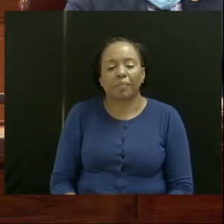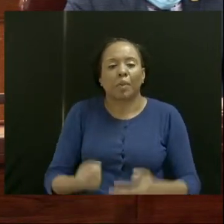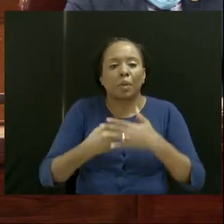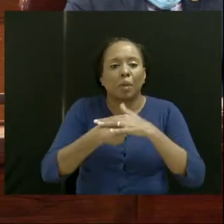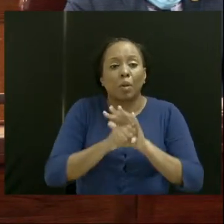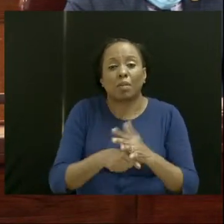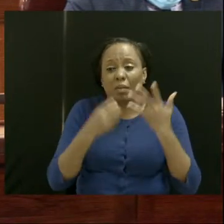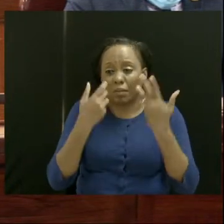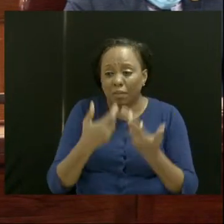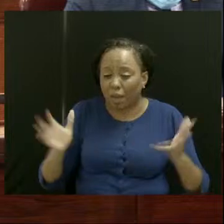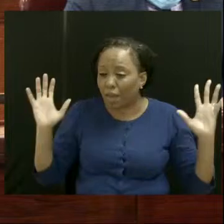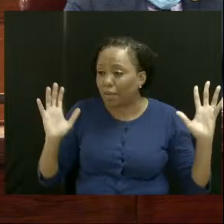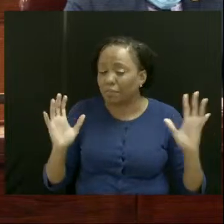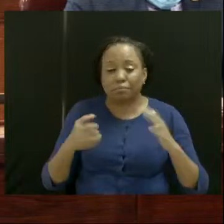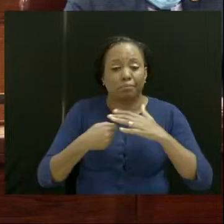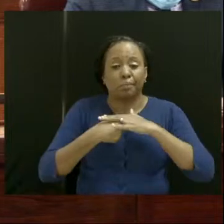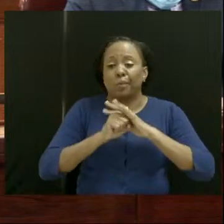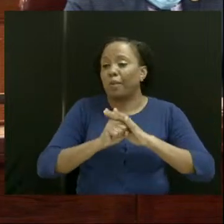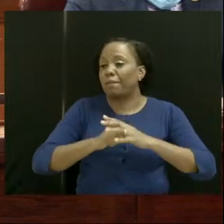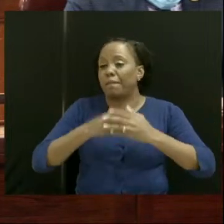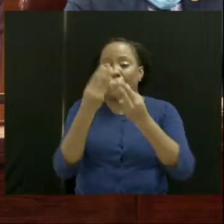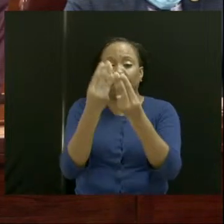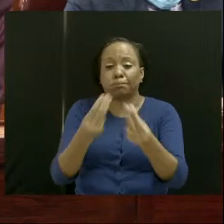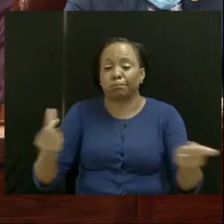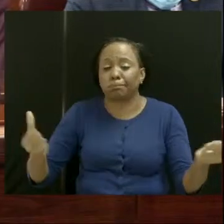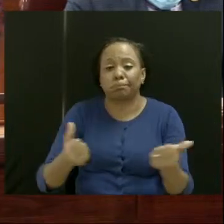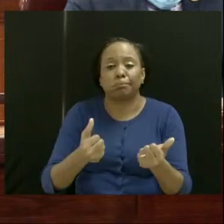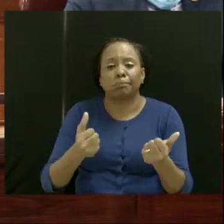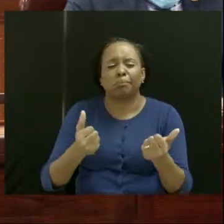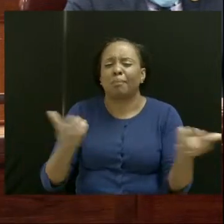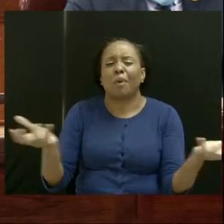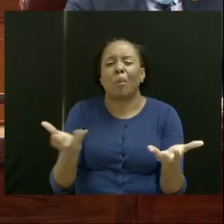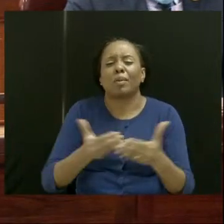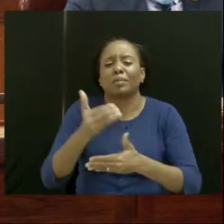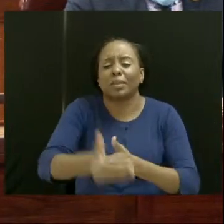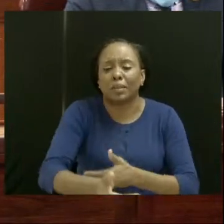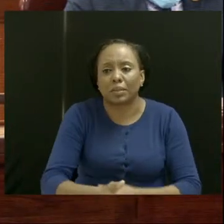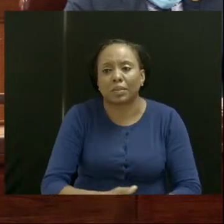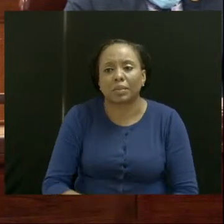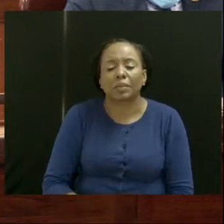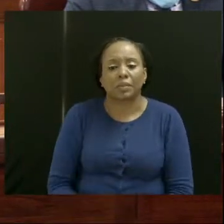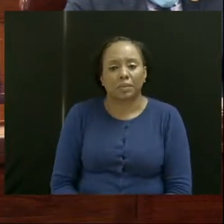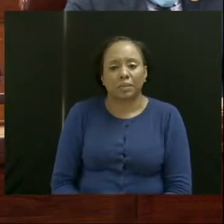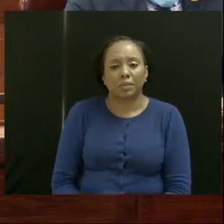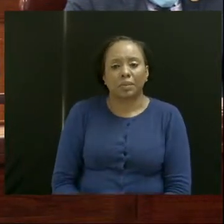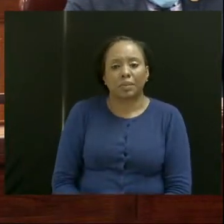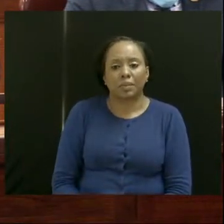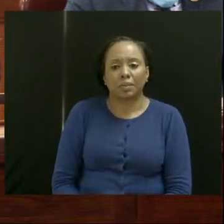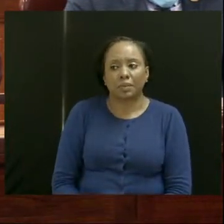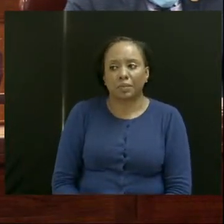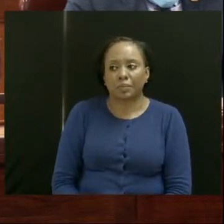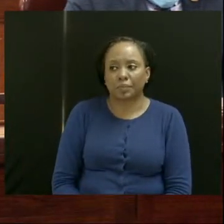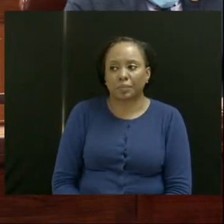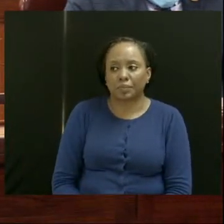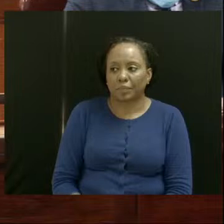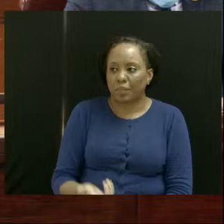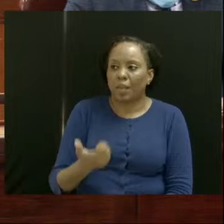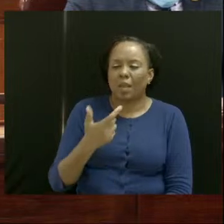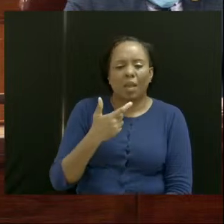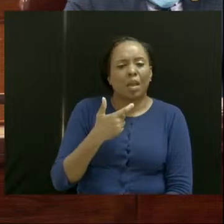COVID? It is my anticipation, and I stand to be corrected if there's one who can correct